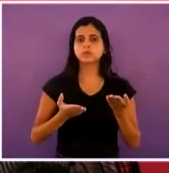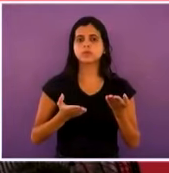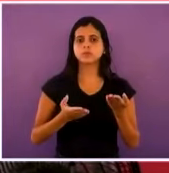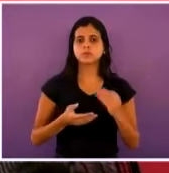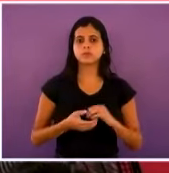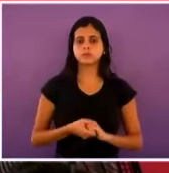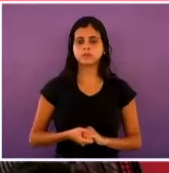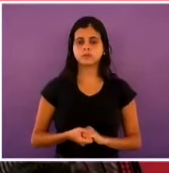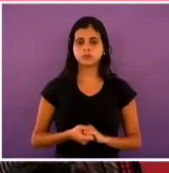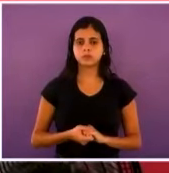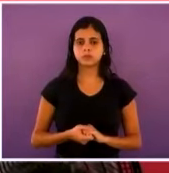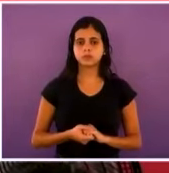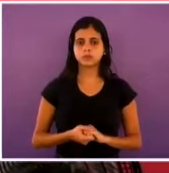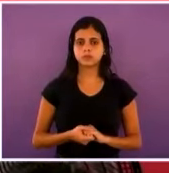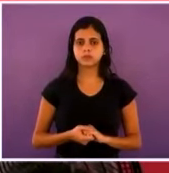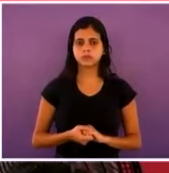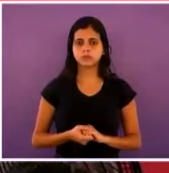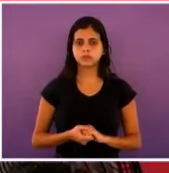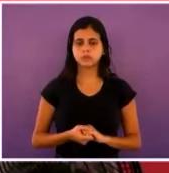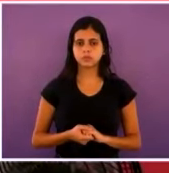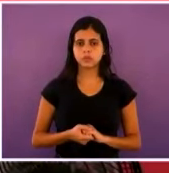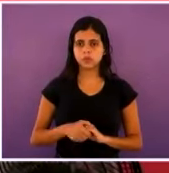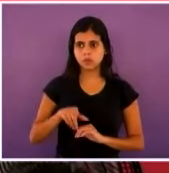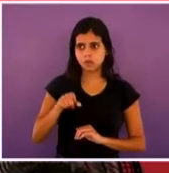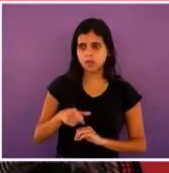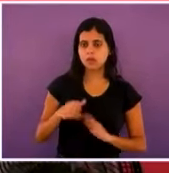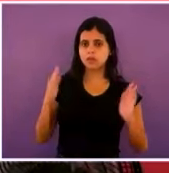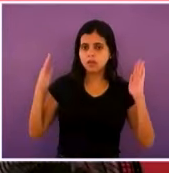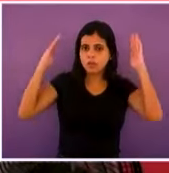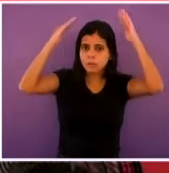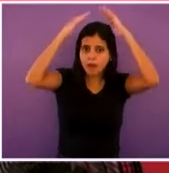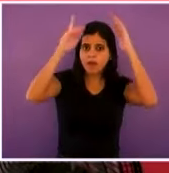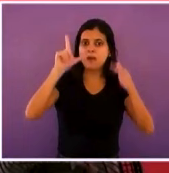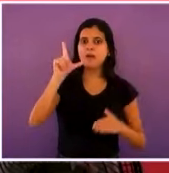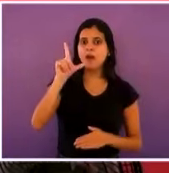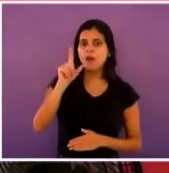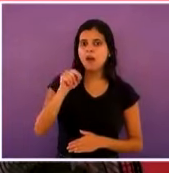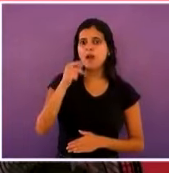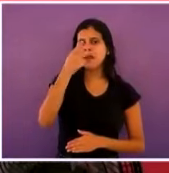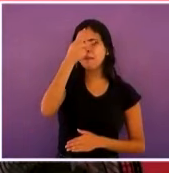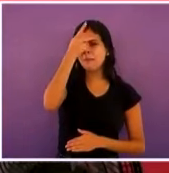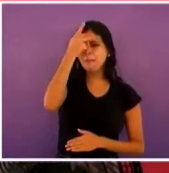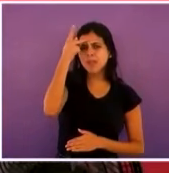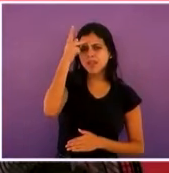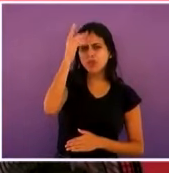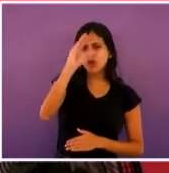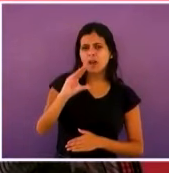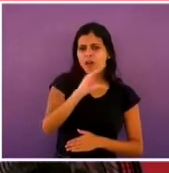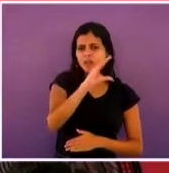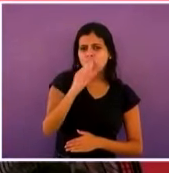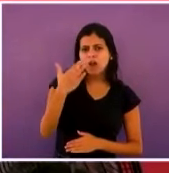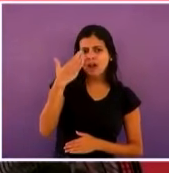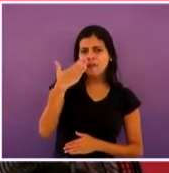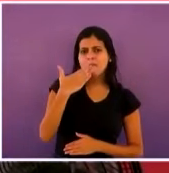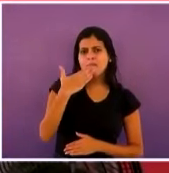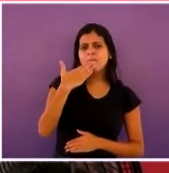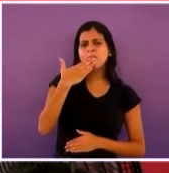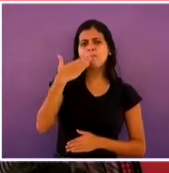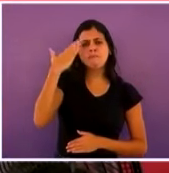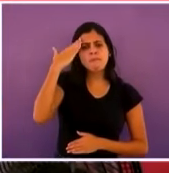known Catholic figure in the world. E ele de longe é a figura católica mais conhecida no